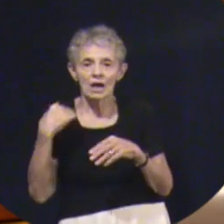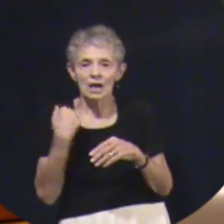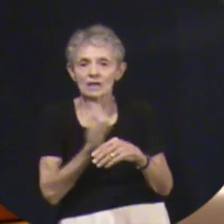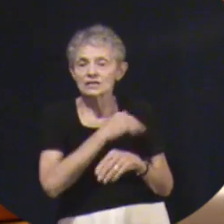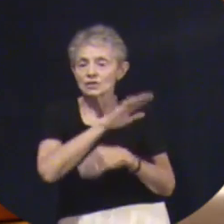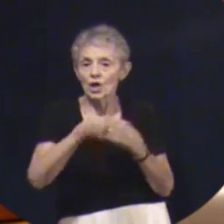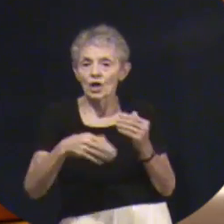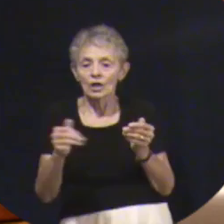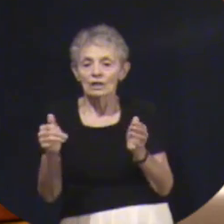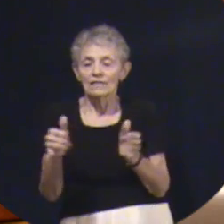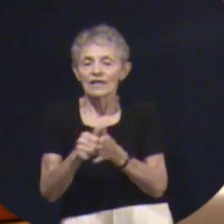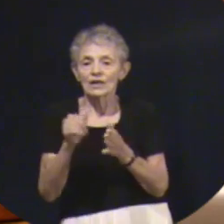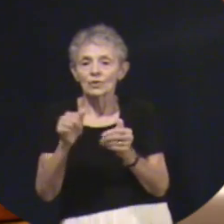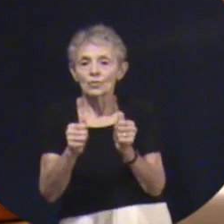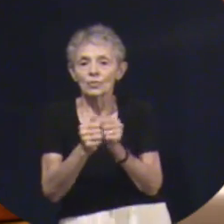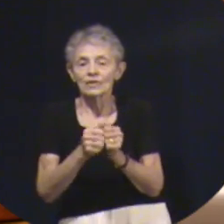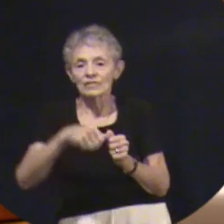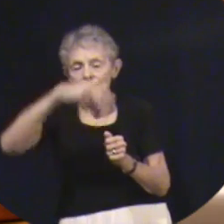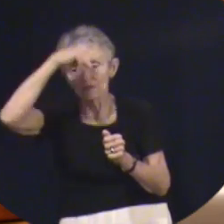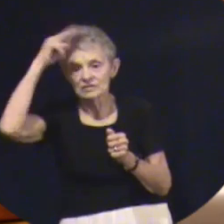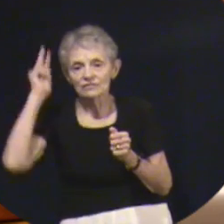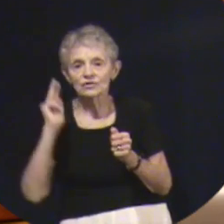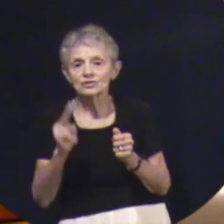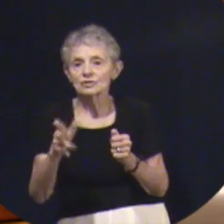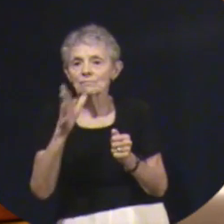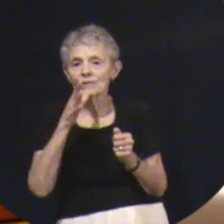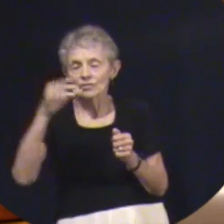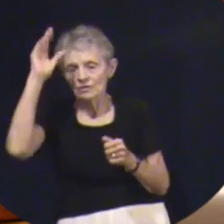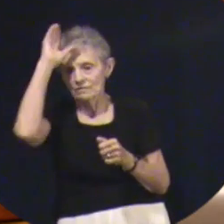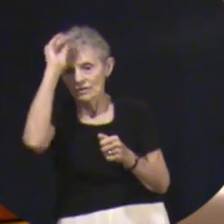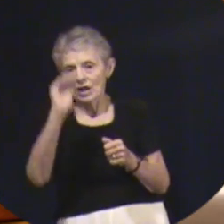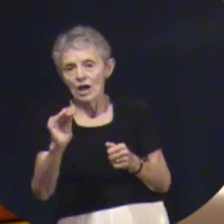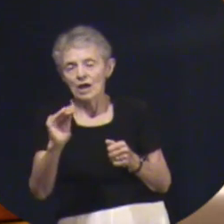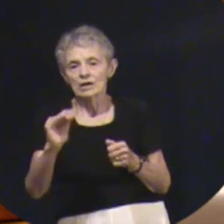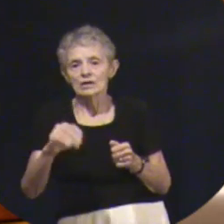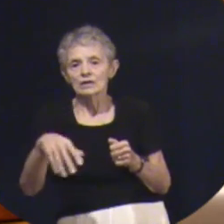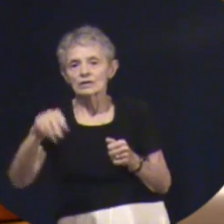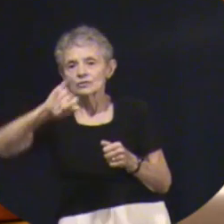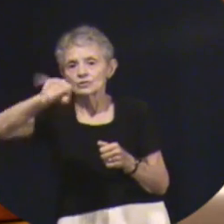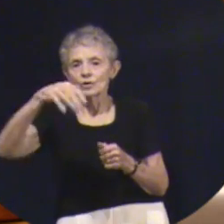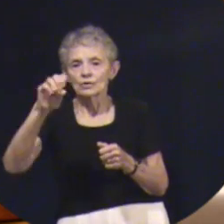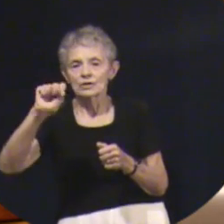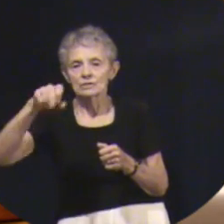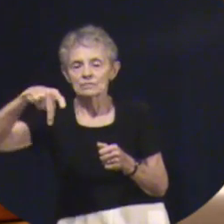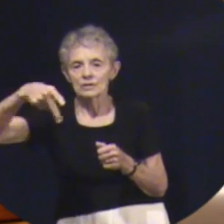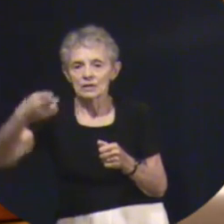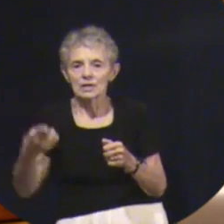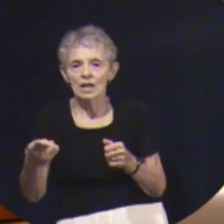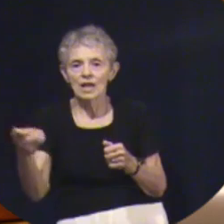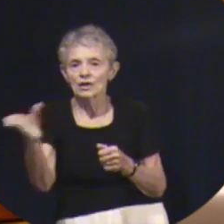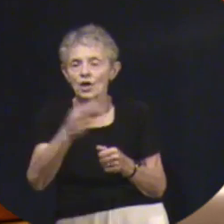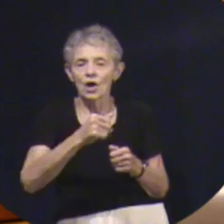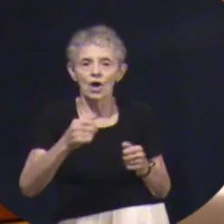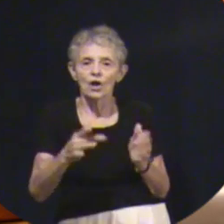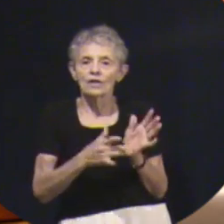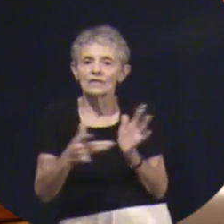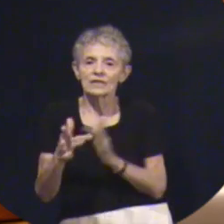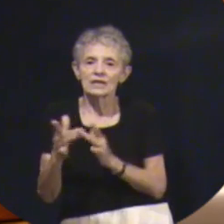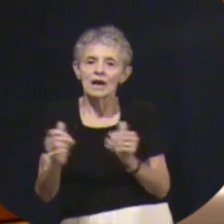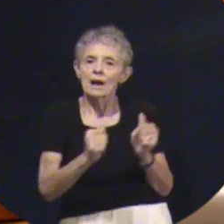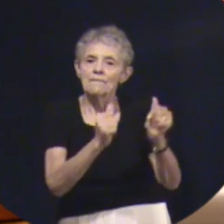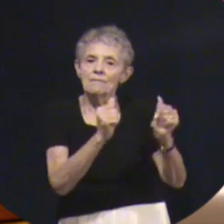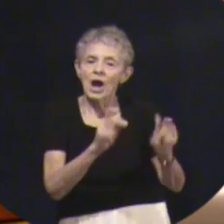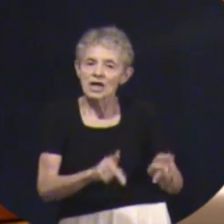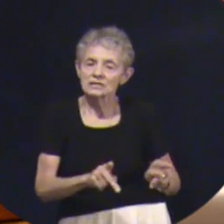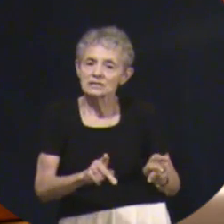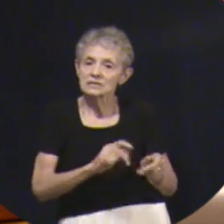the Blessed Virgin Mary, Mother of God, with Blessed Joseph, her spouse, with the blessed apostles and all the saints who